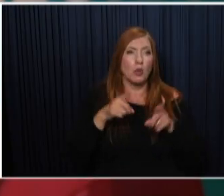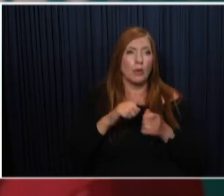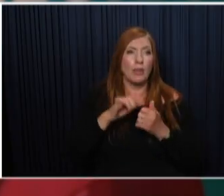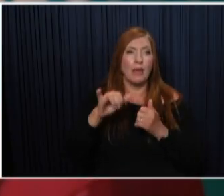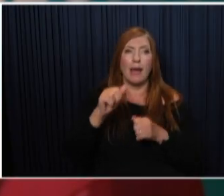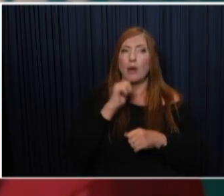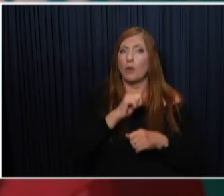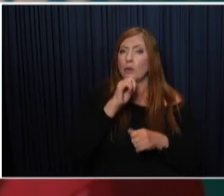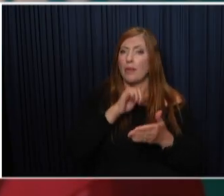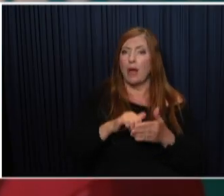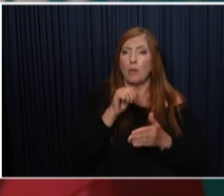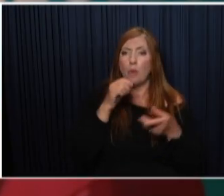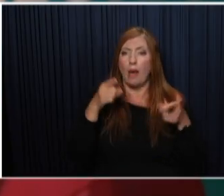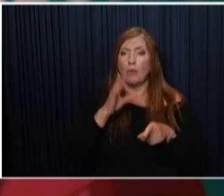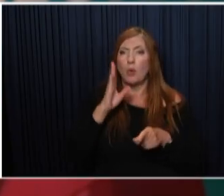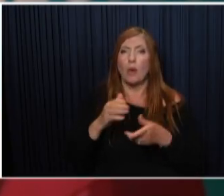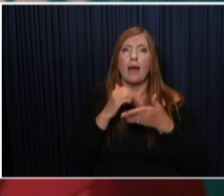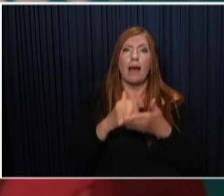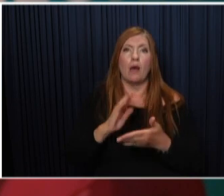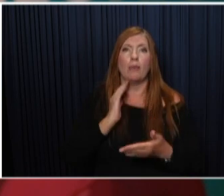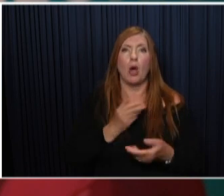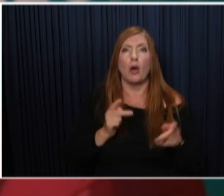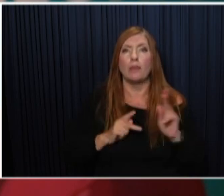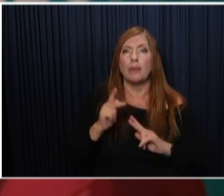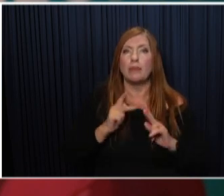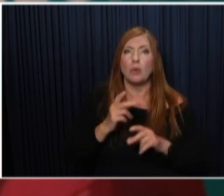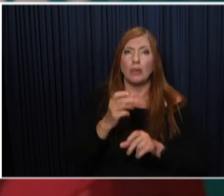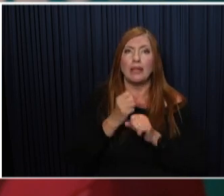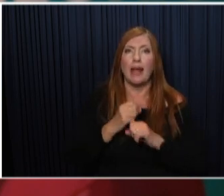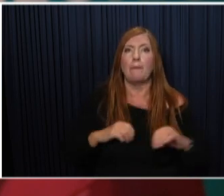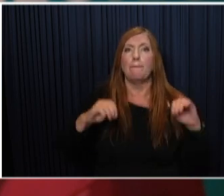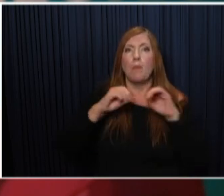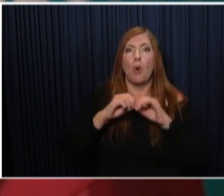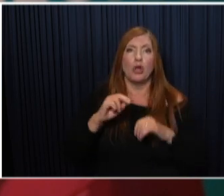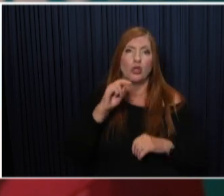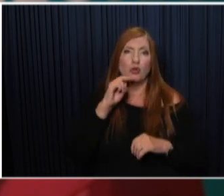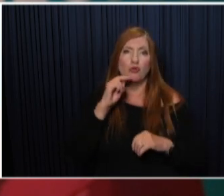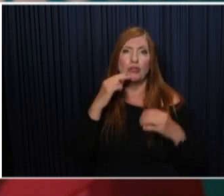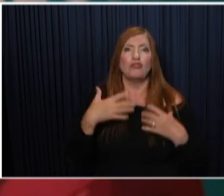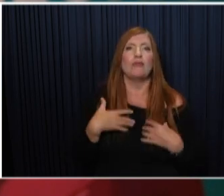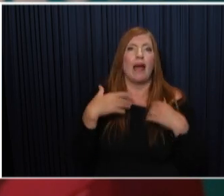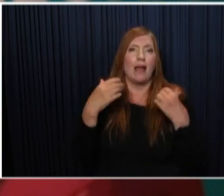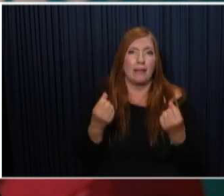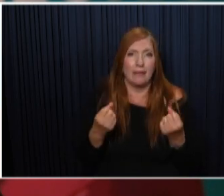doesn't happen. It will help our people get more nutrition from